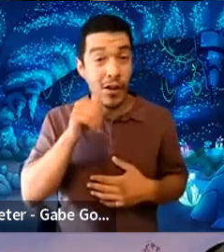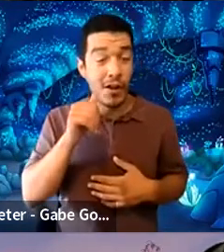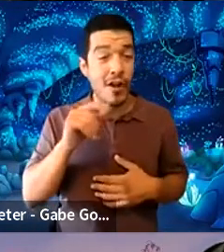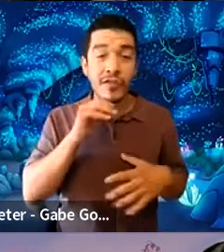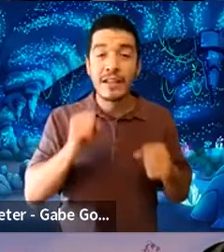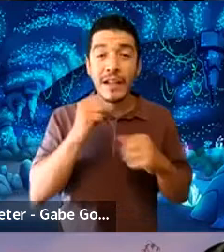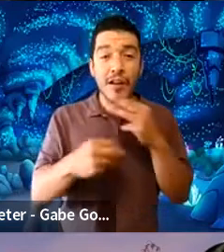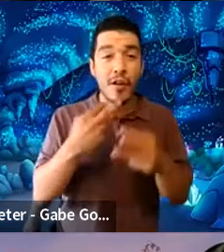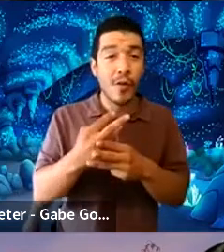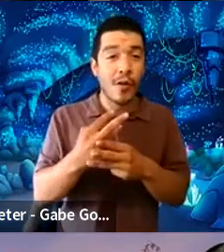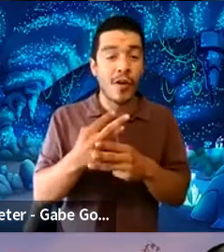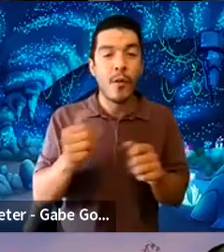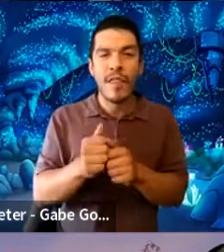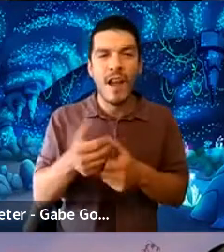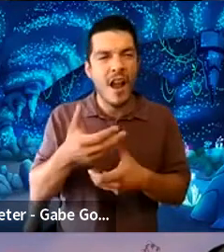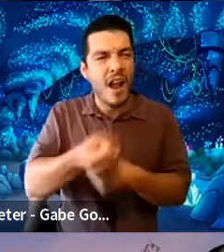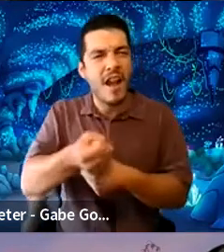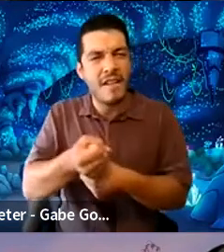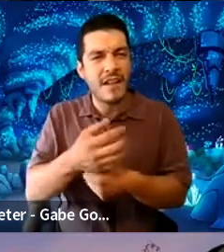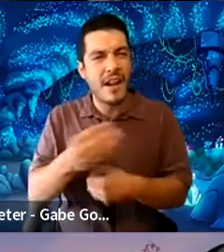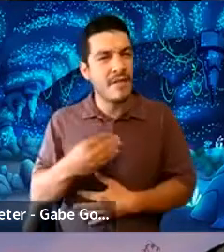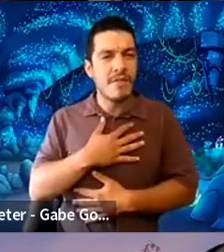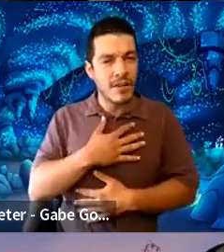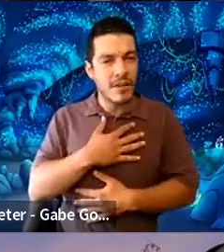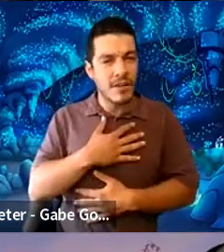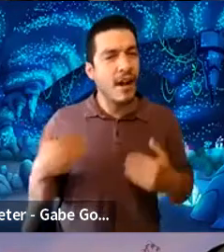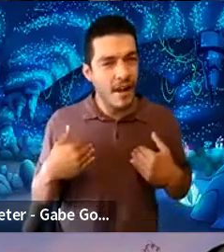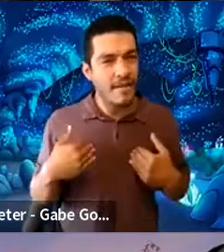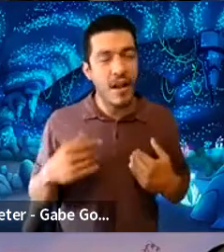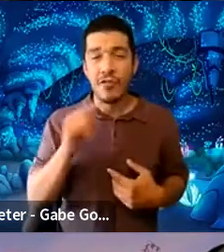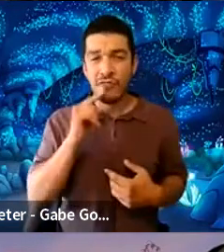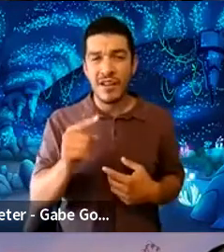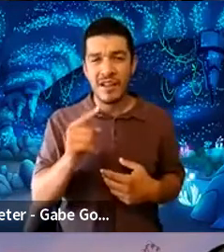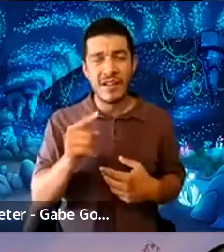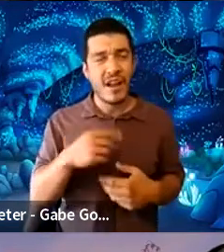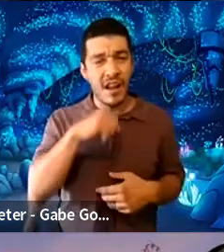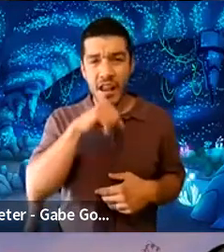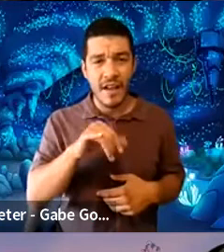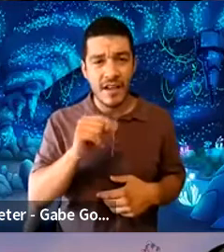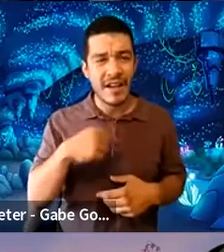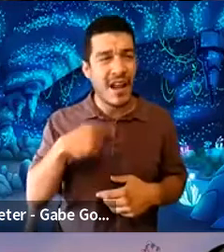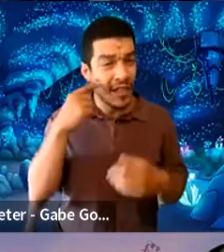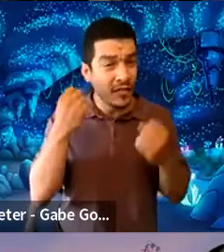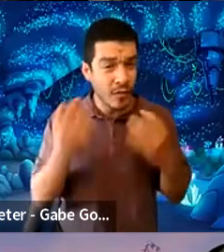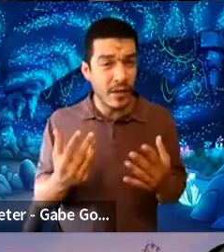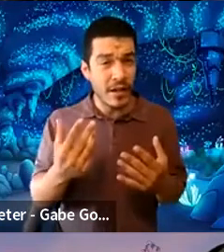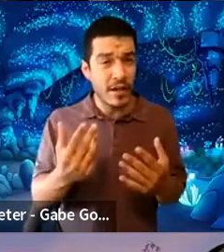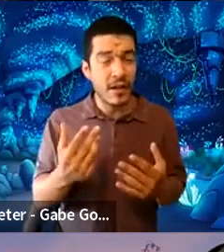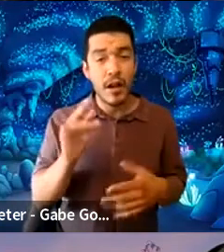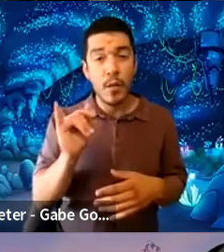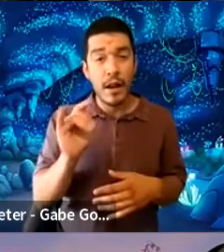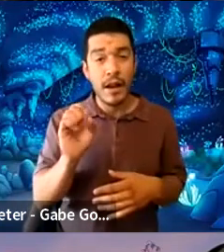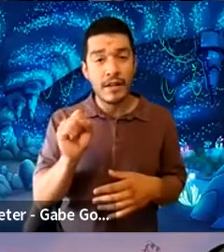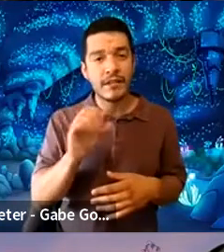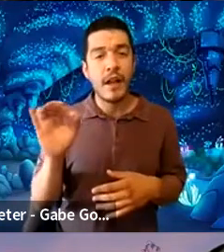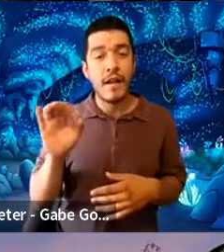world by storm with the confidence and passion that she has. And it's so admirable. And I think so many qualities of Eureka